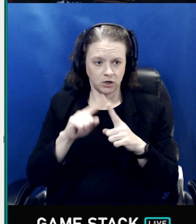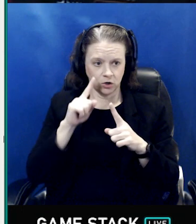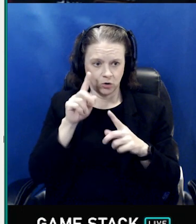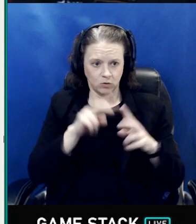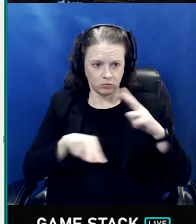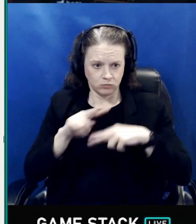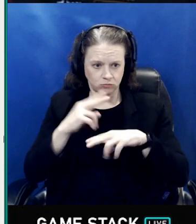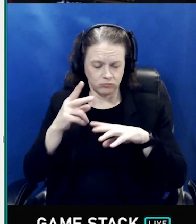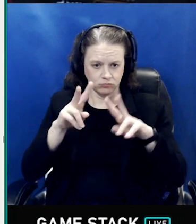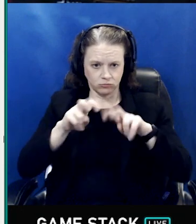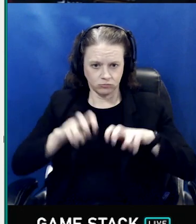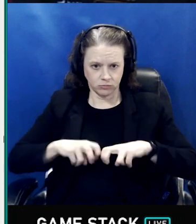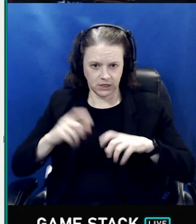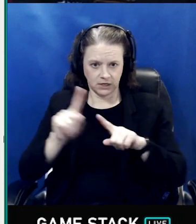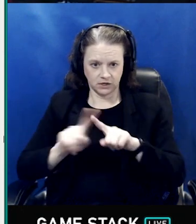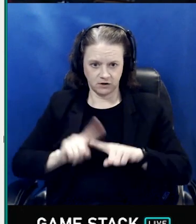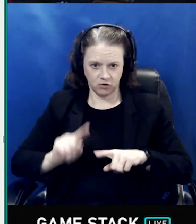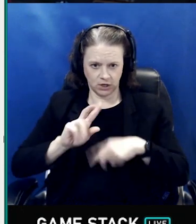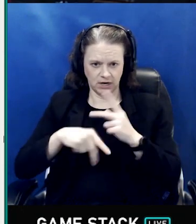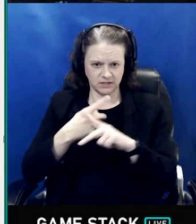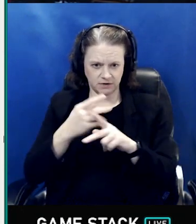is very popular in marketing analysis.